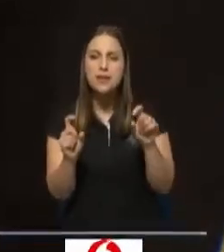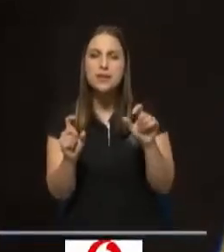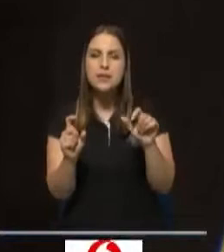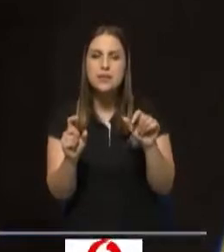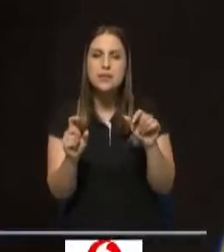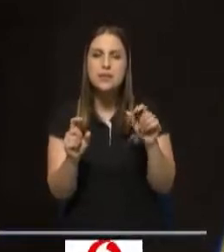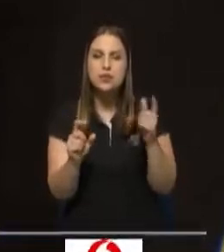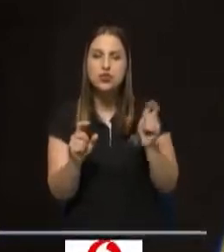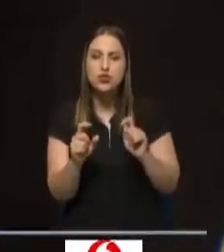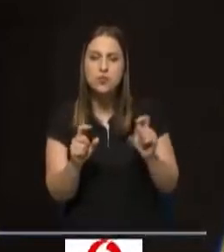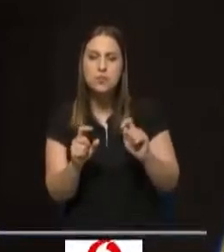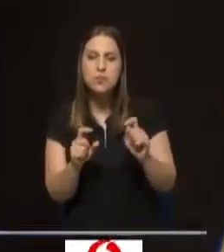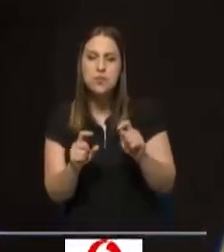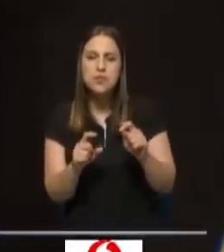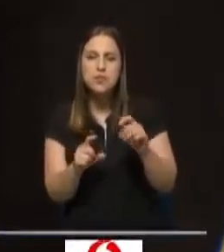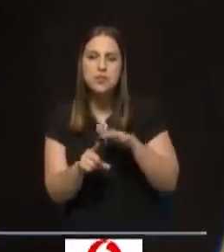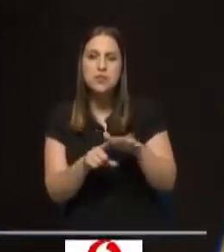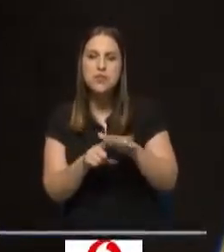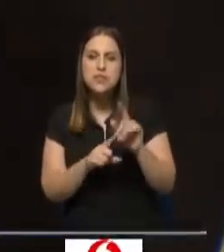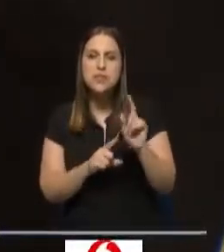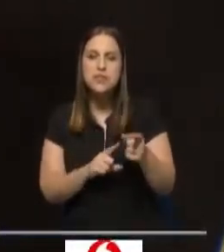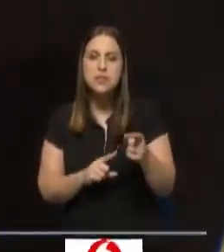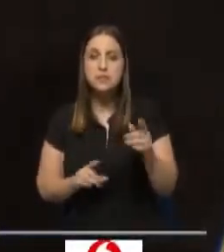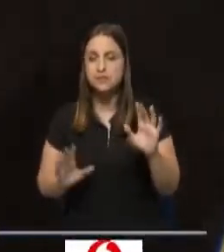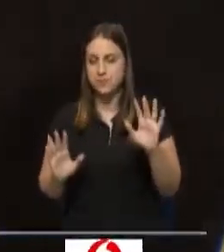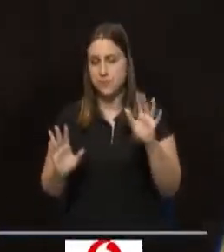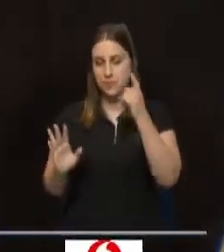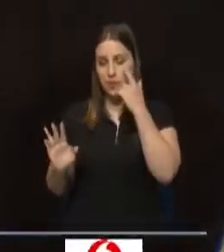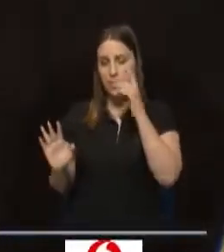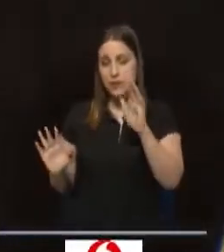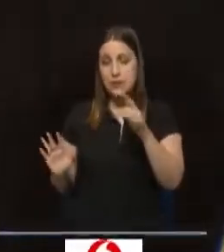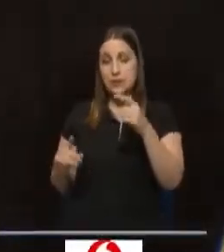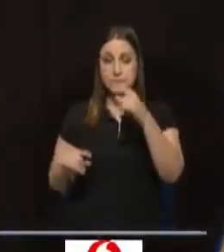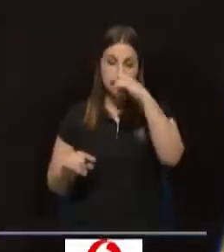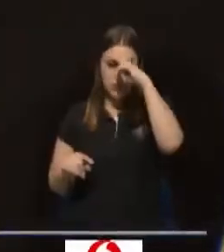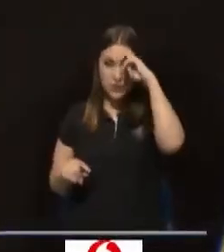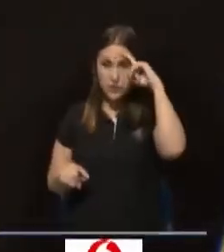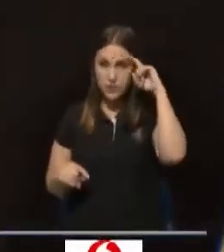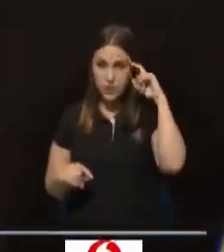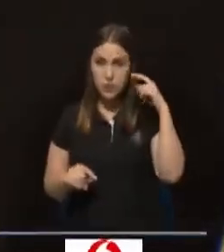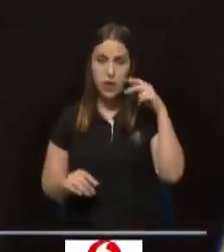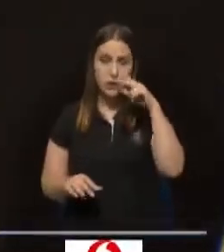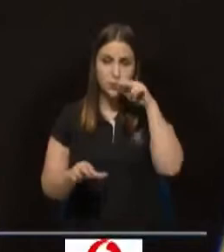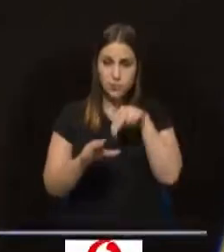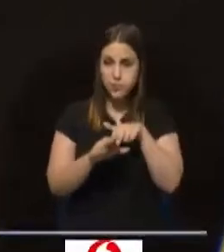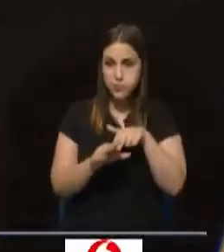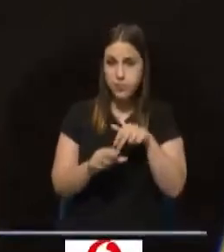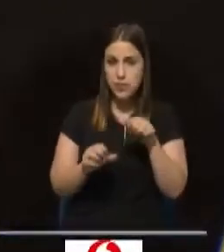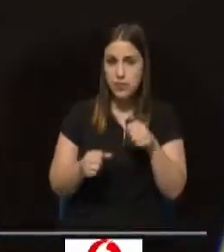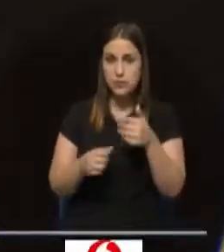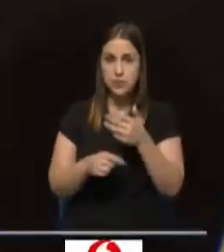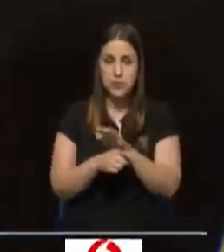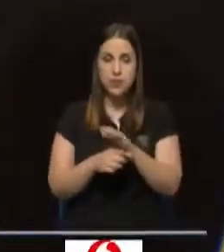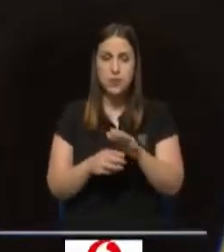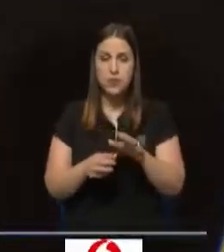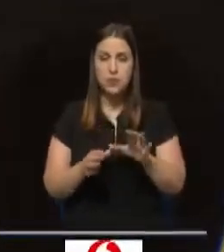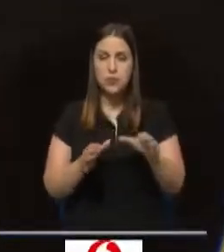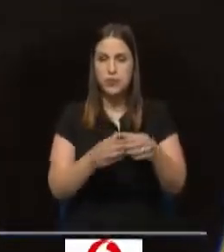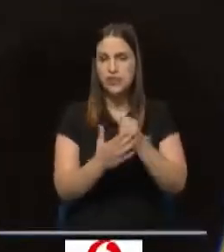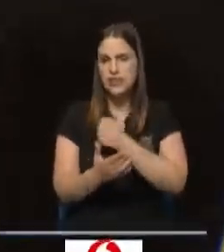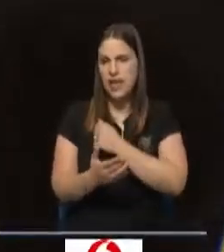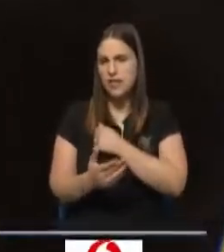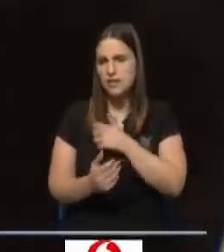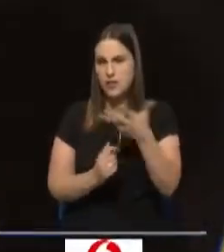lot in recent months on these situations. Well, apart from these supply difficulties, we have